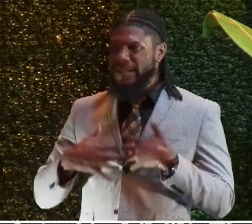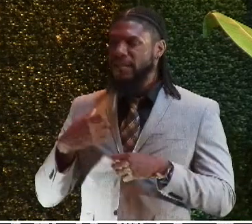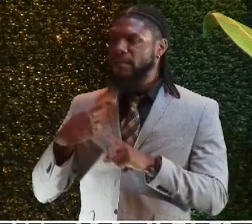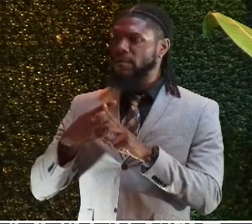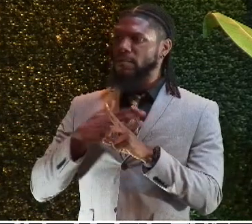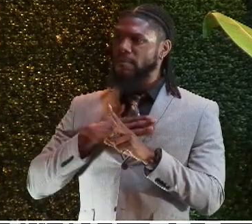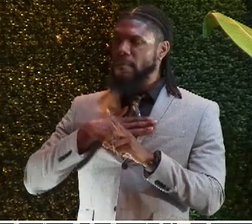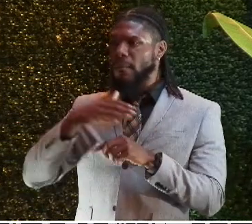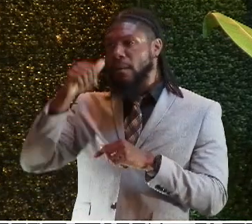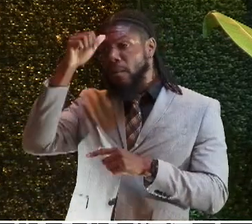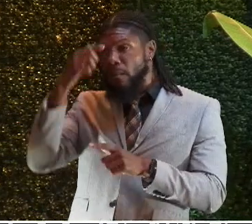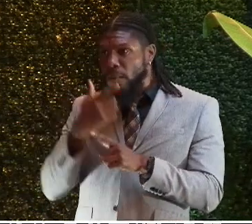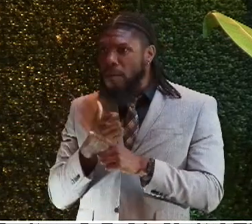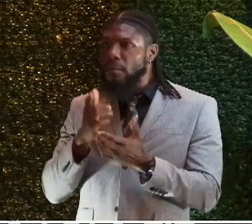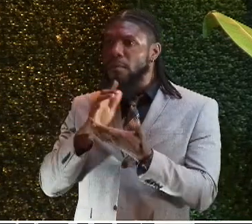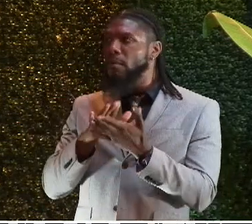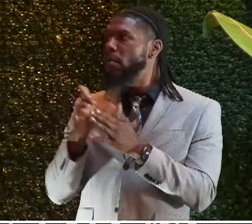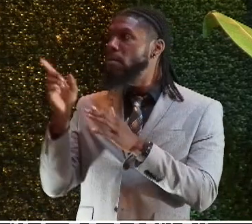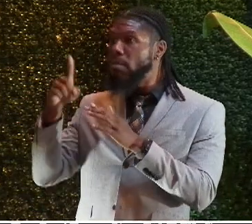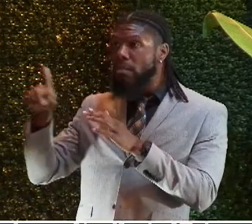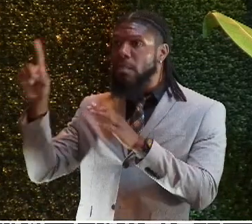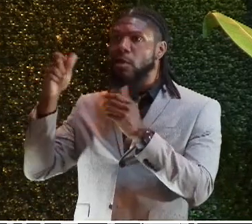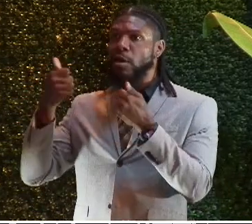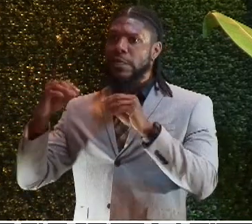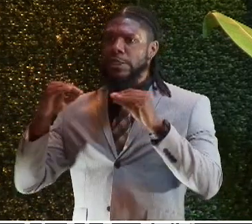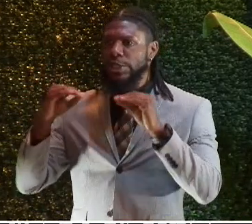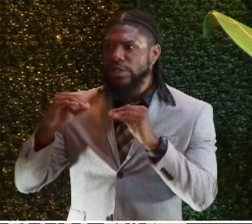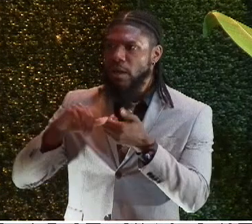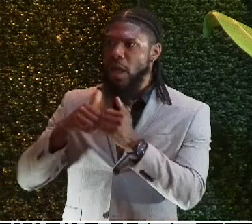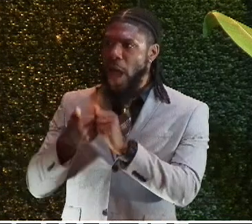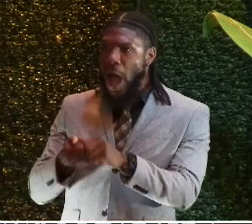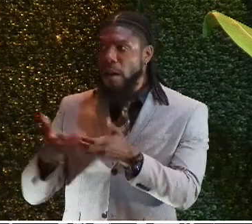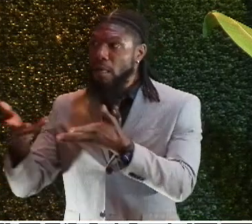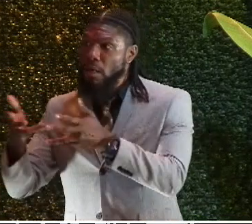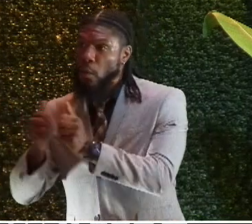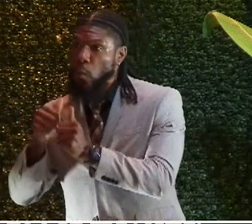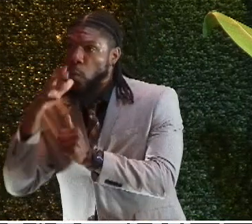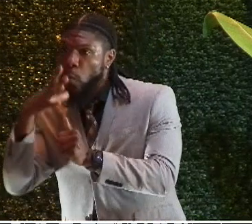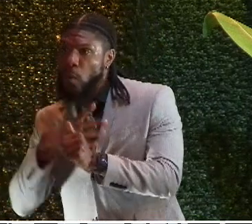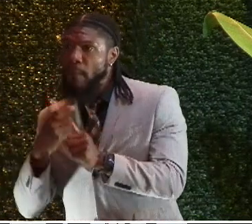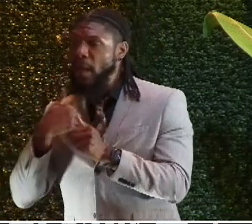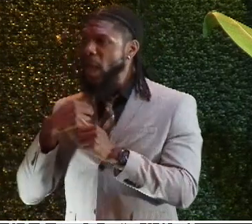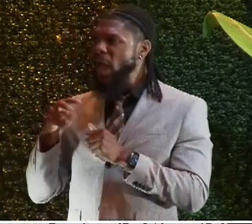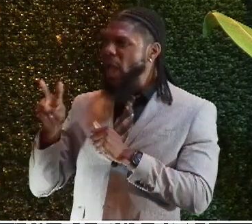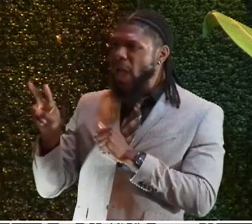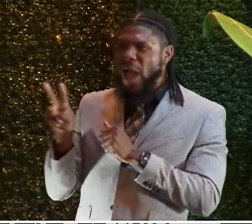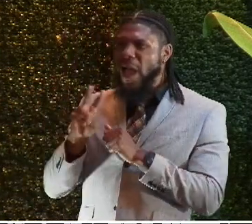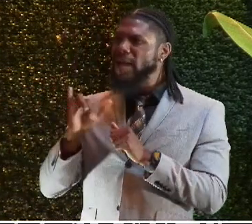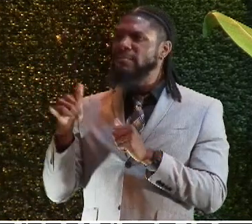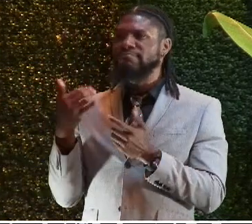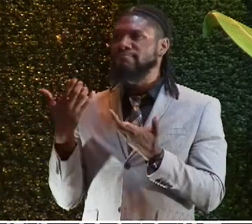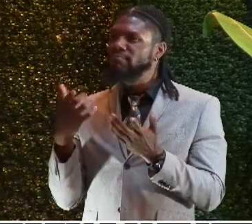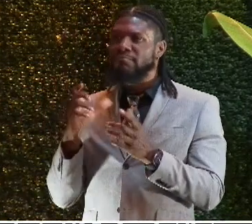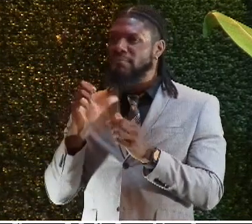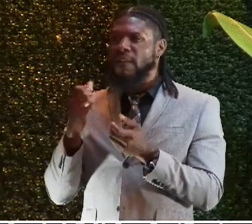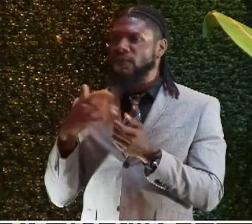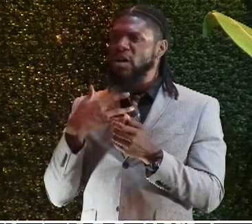and indoctrinated on how to treat women and what have you, it's just not hitting. It's not landing with